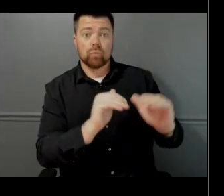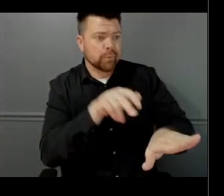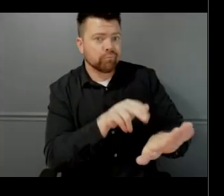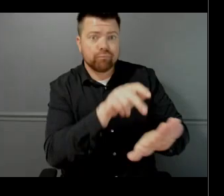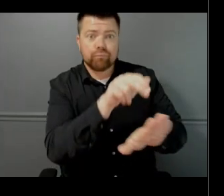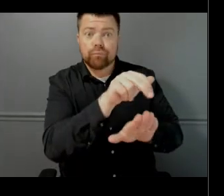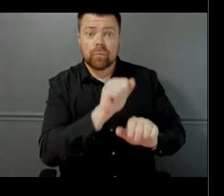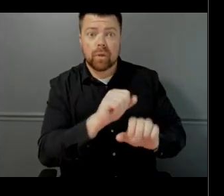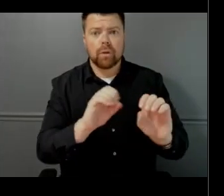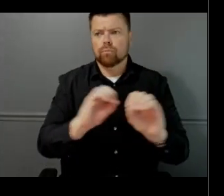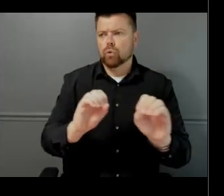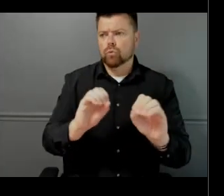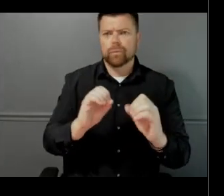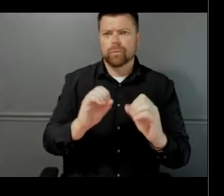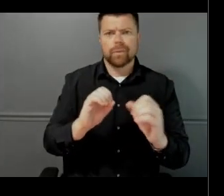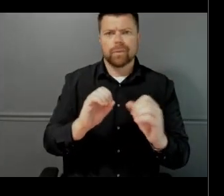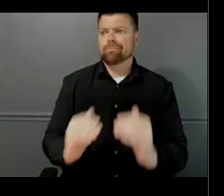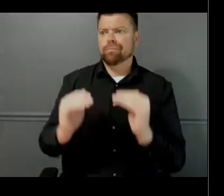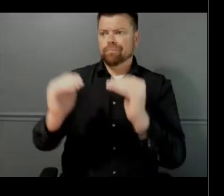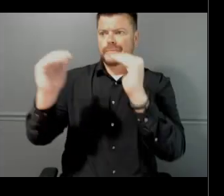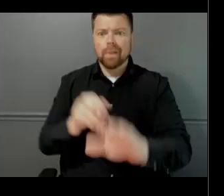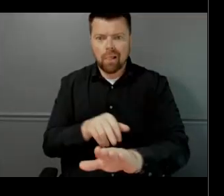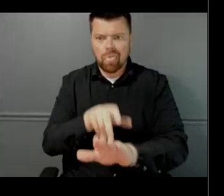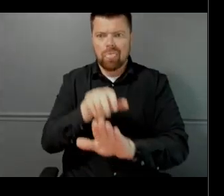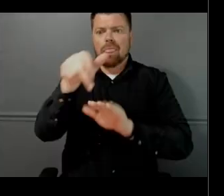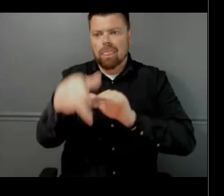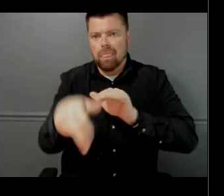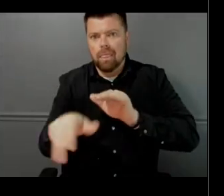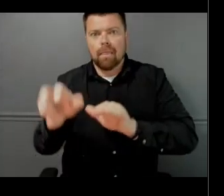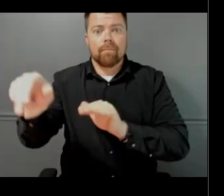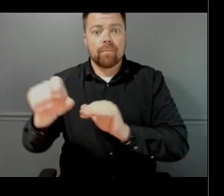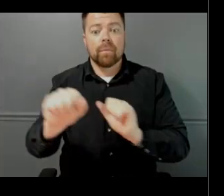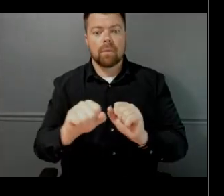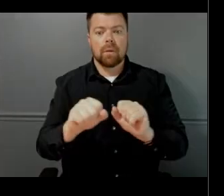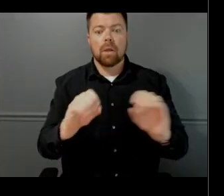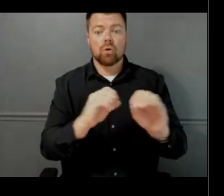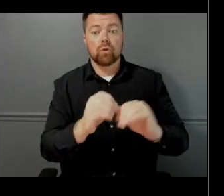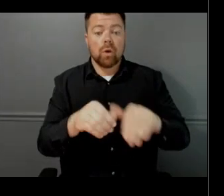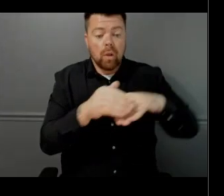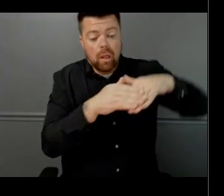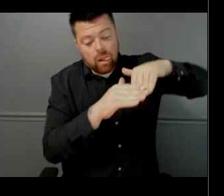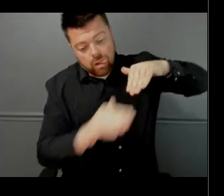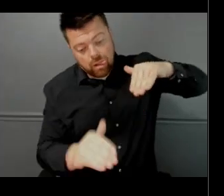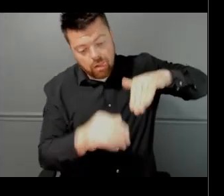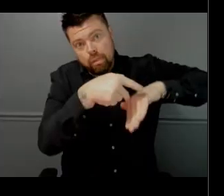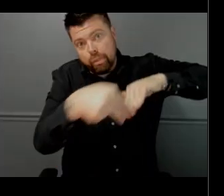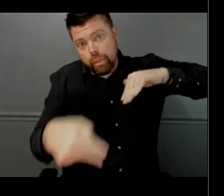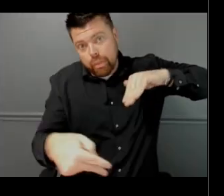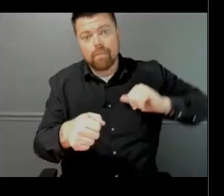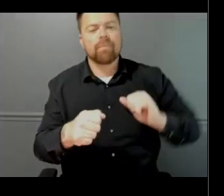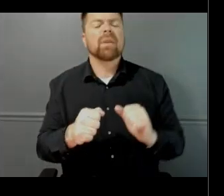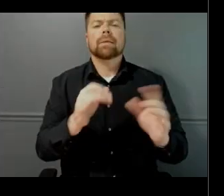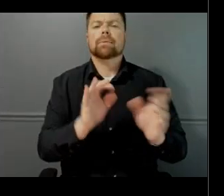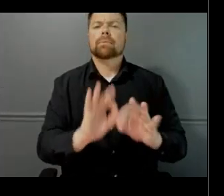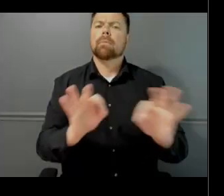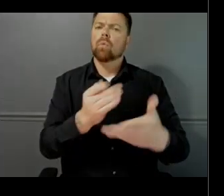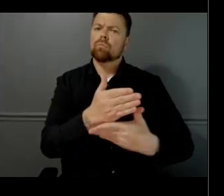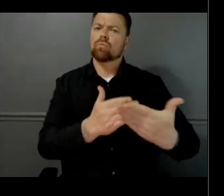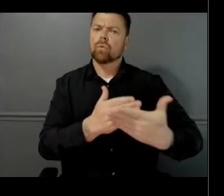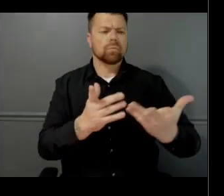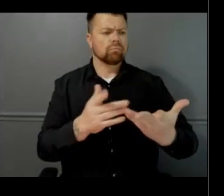level, and no steep slopes. It is the key element that allows people